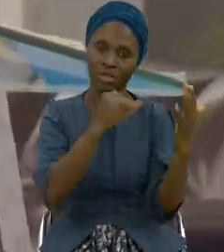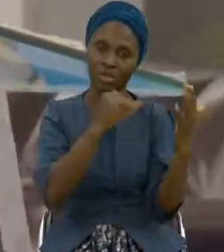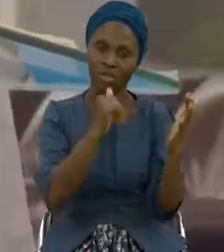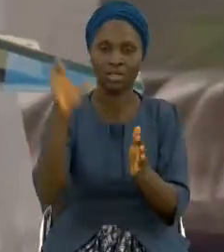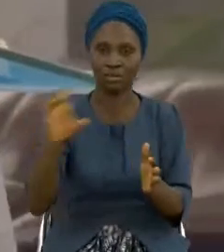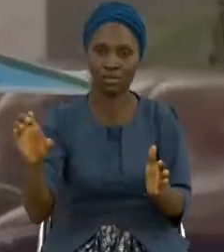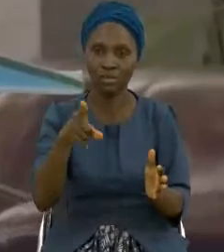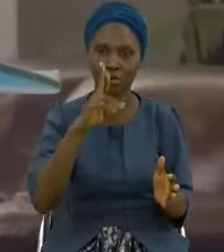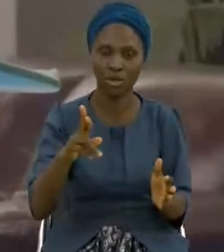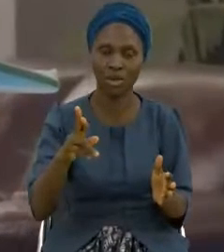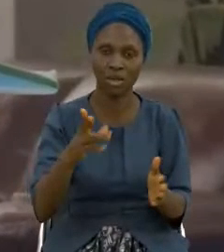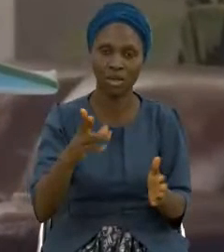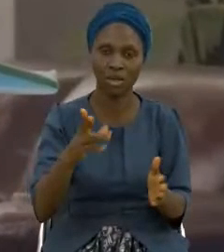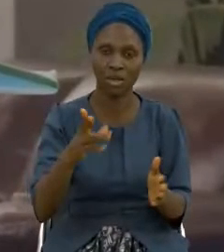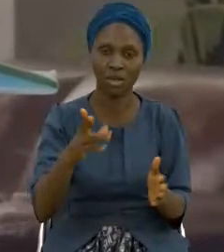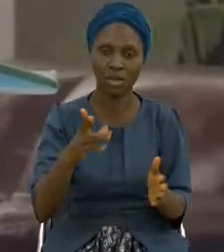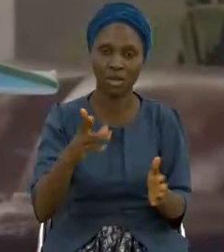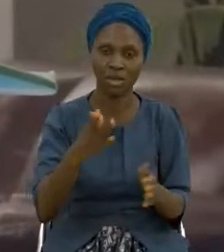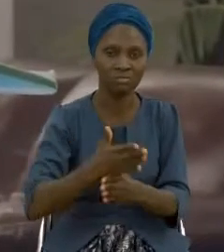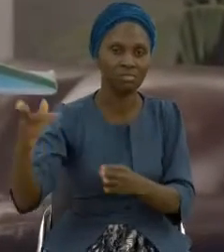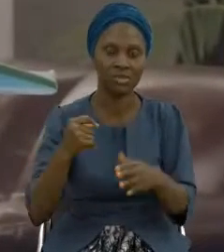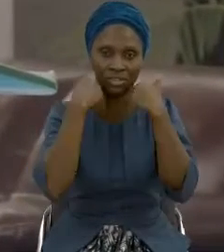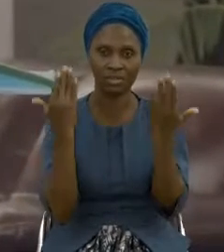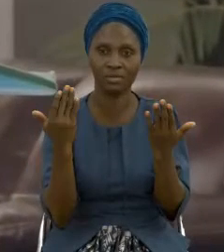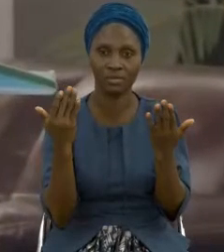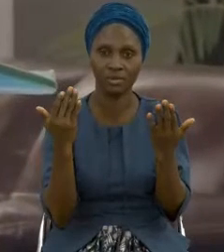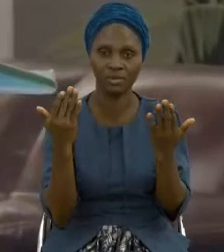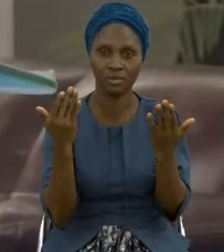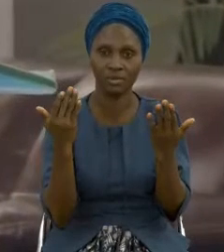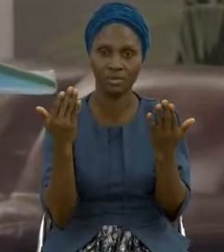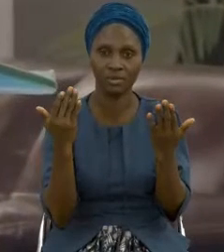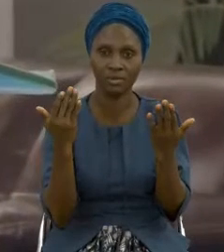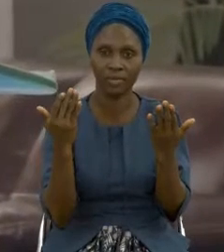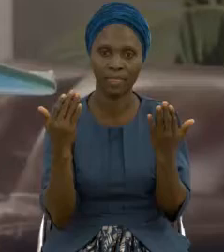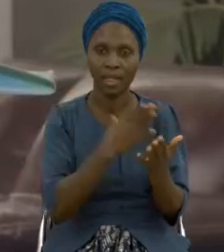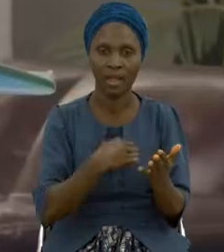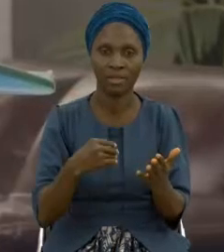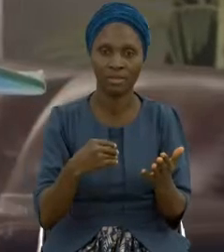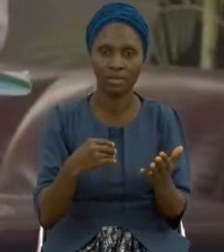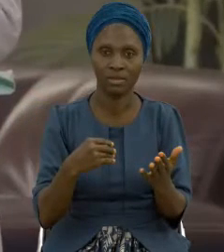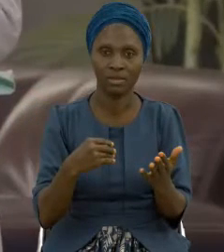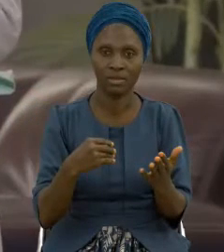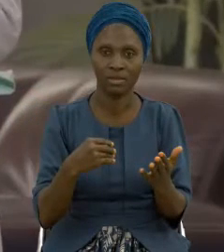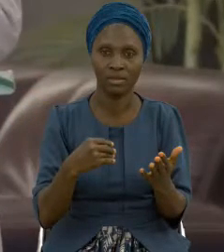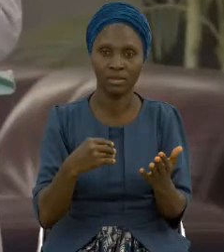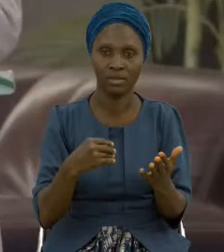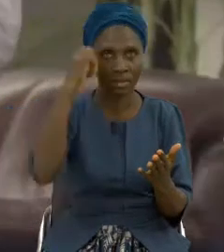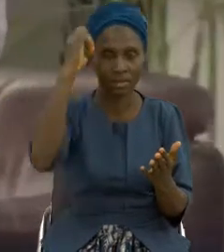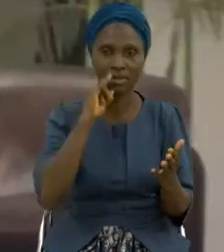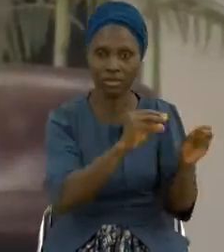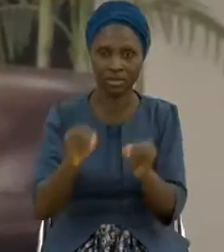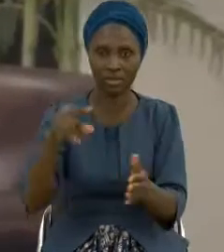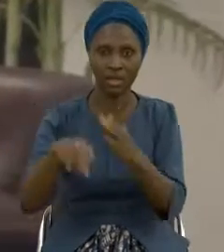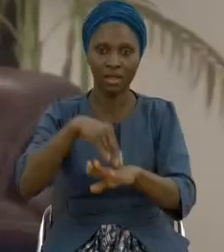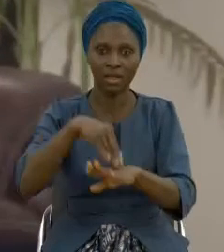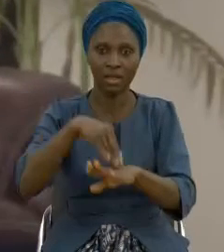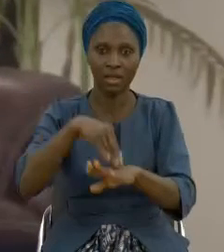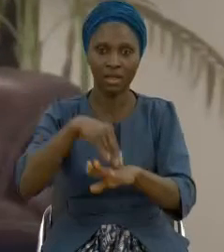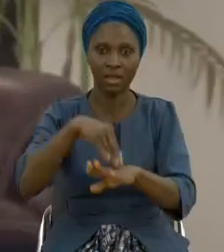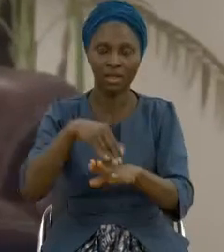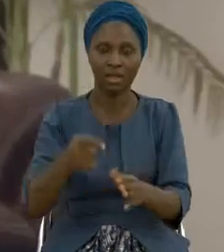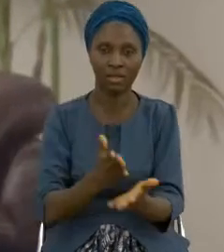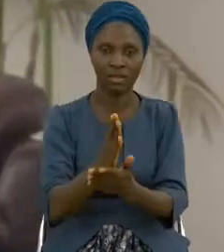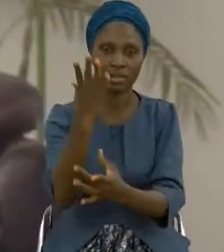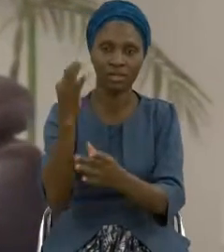sat down at the right hand of the throne of God. That's what the Lord is